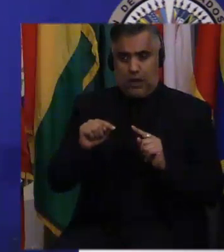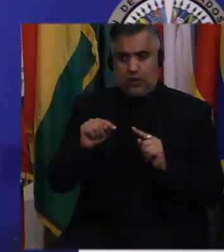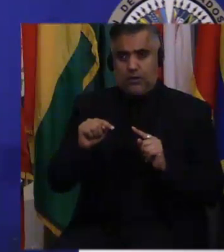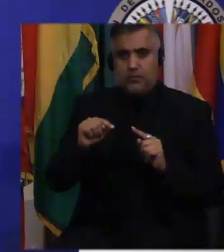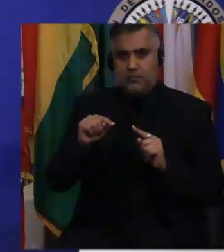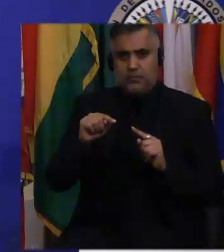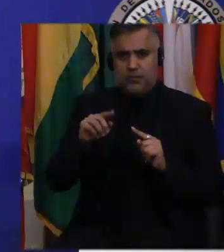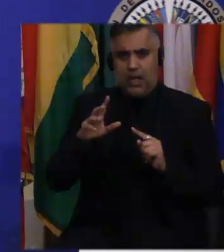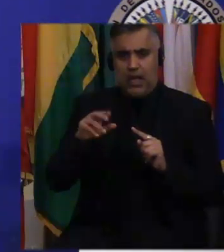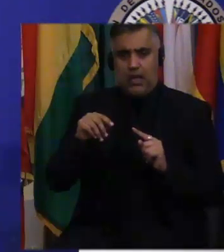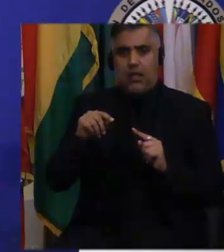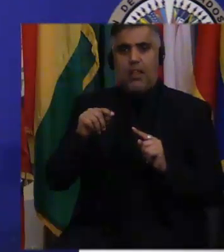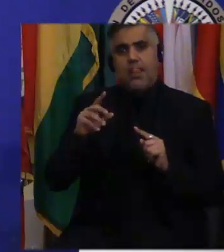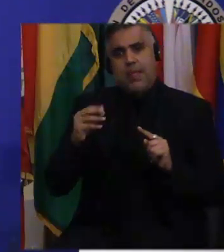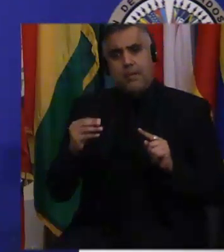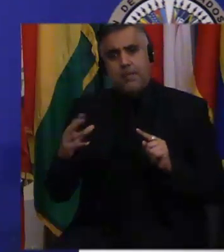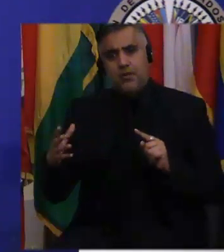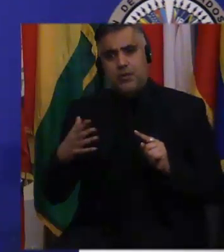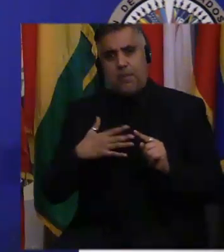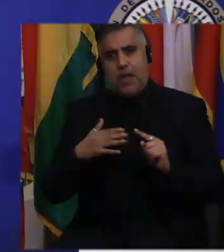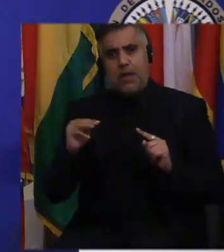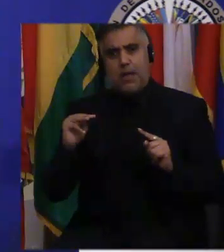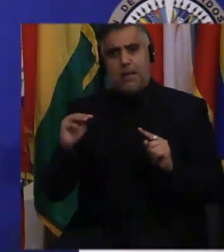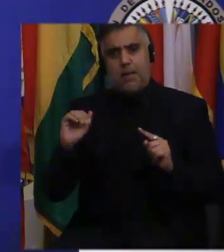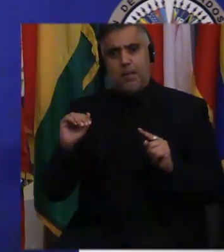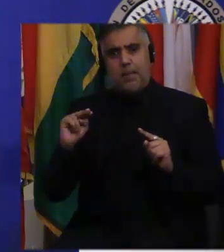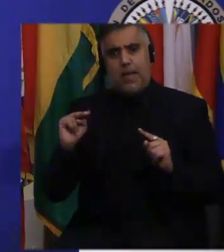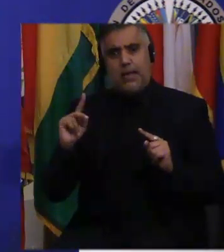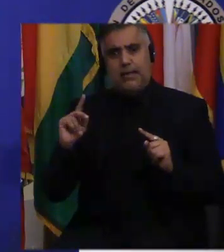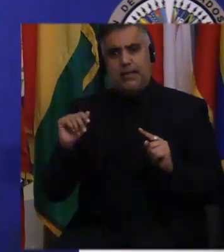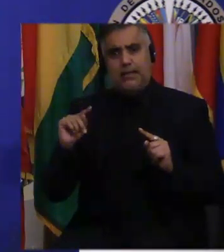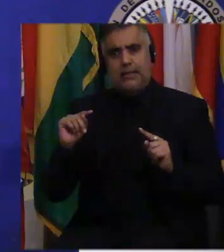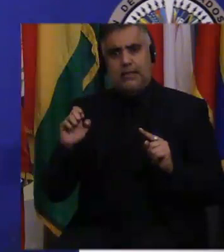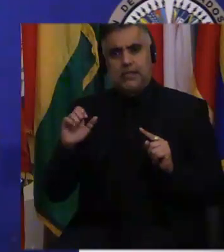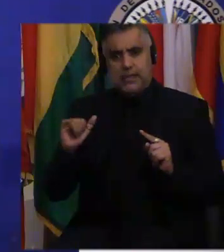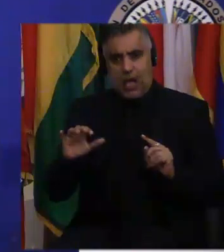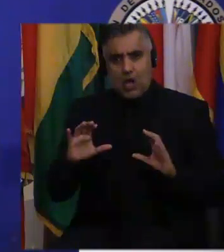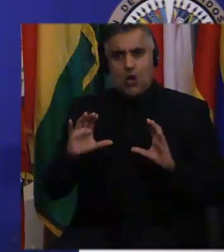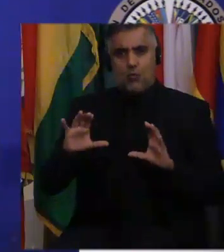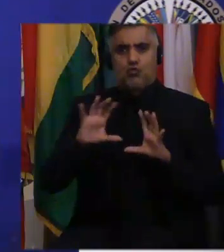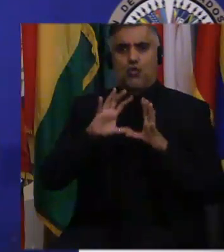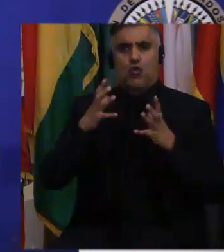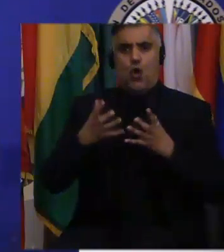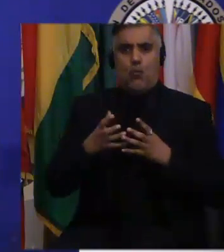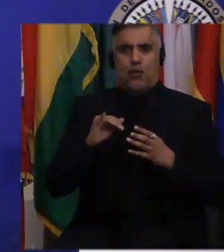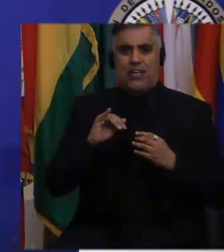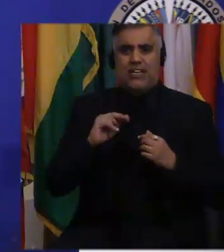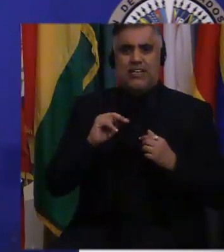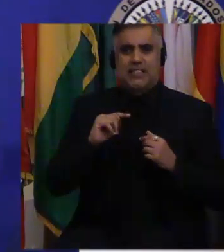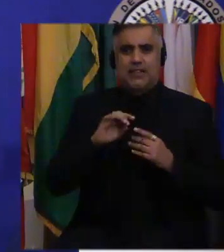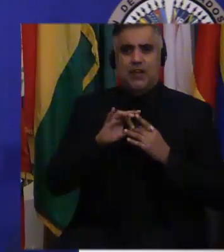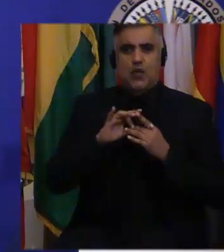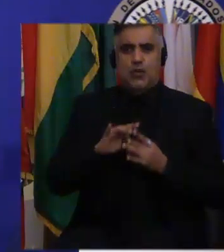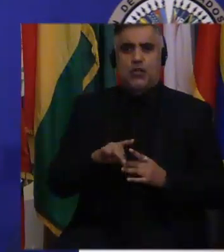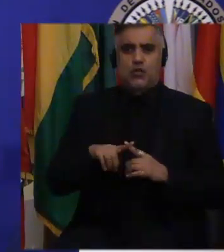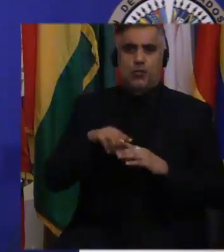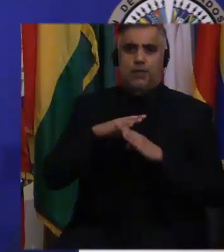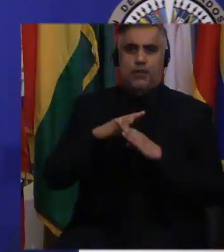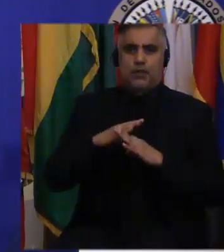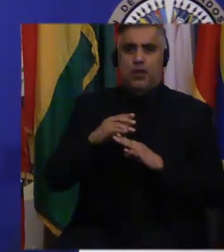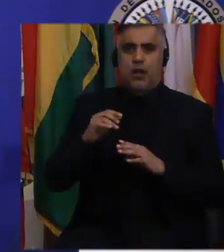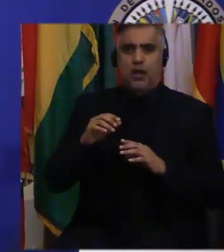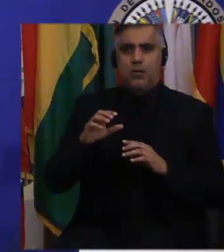and let me also mention that my mandate is now pushing a global initiative related to prevention